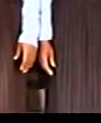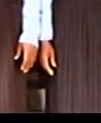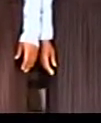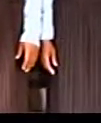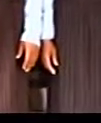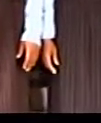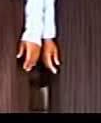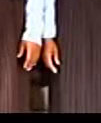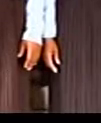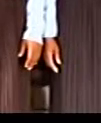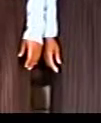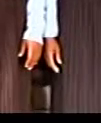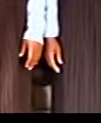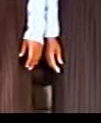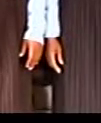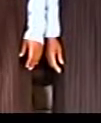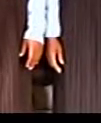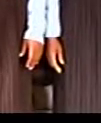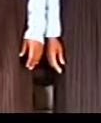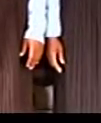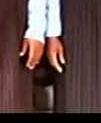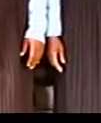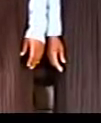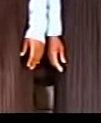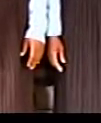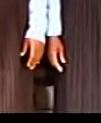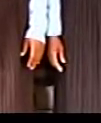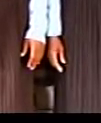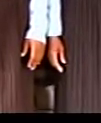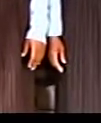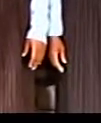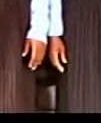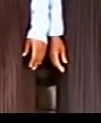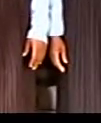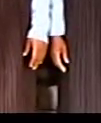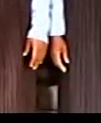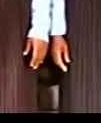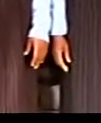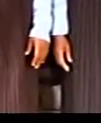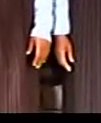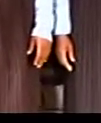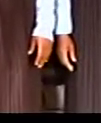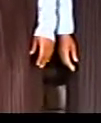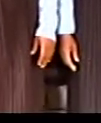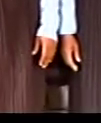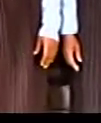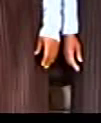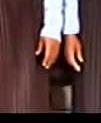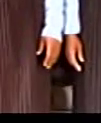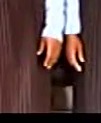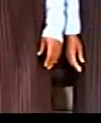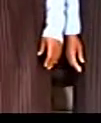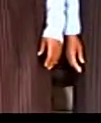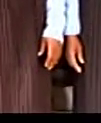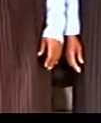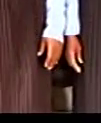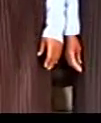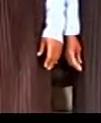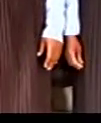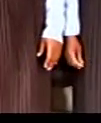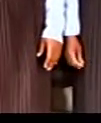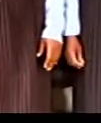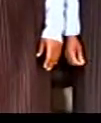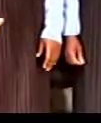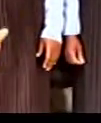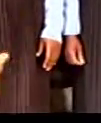faith. The Lord your God is strong, and it is mighty hands, when you